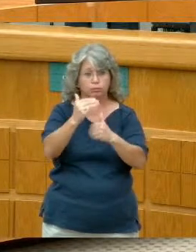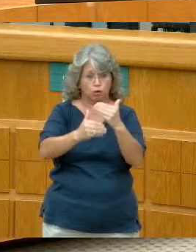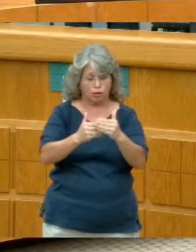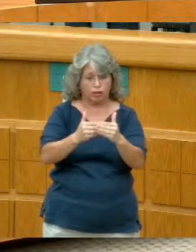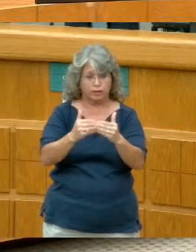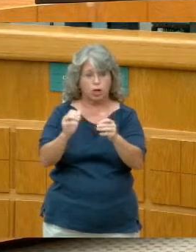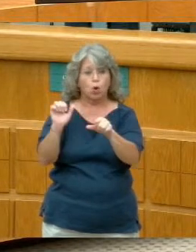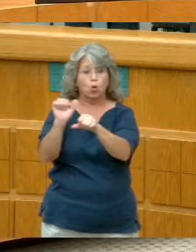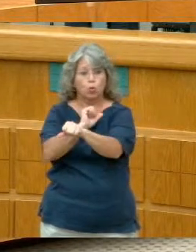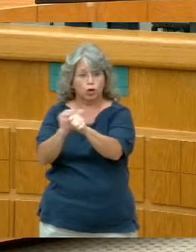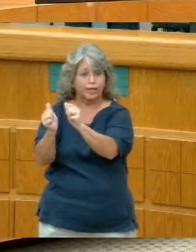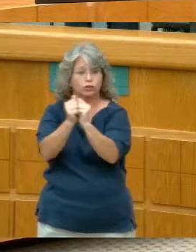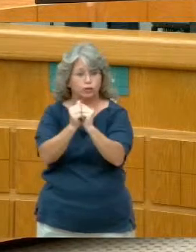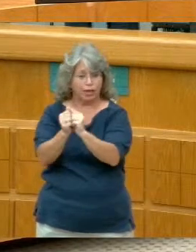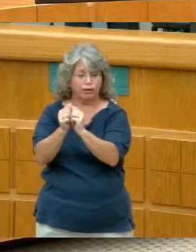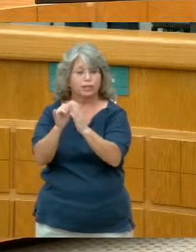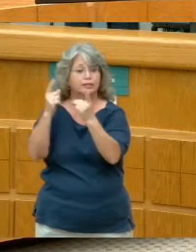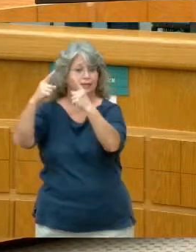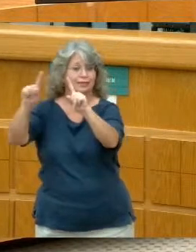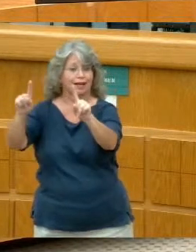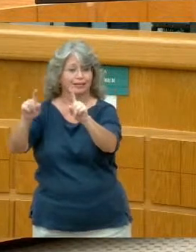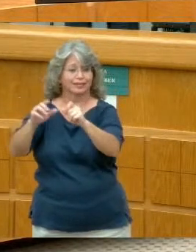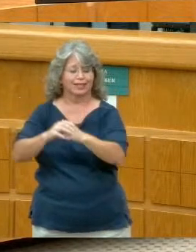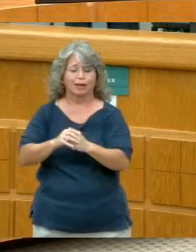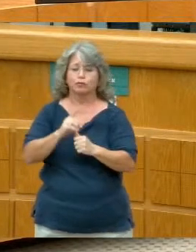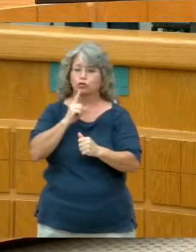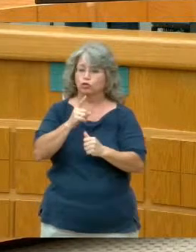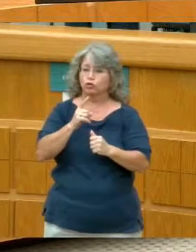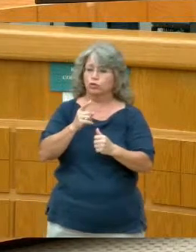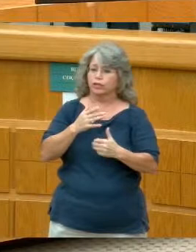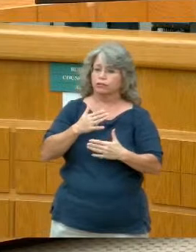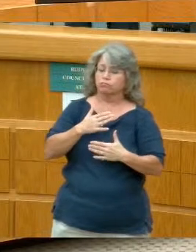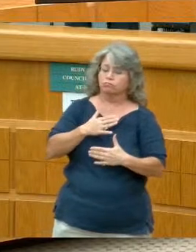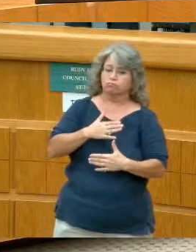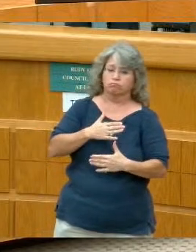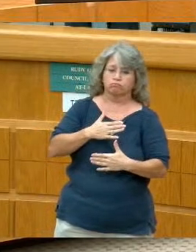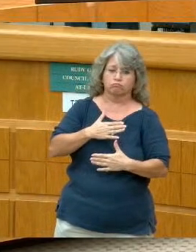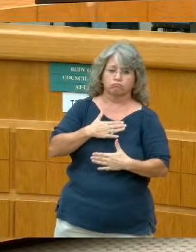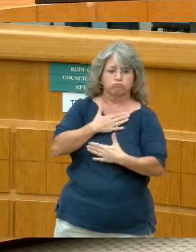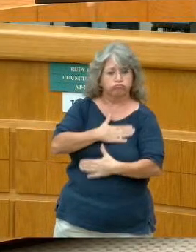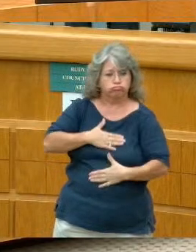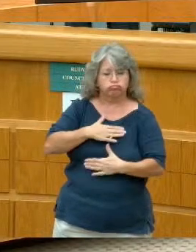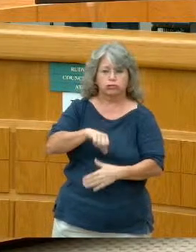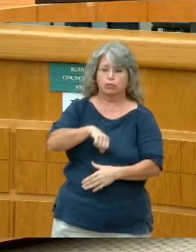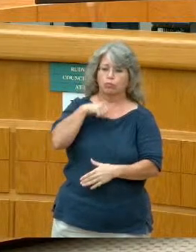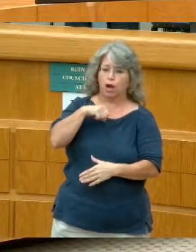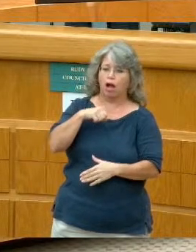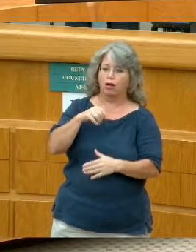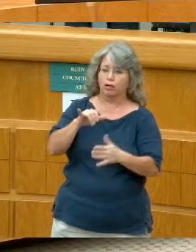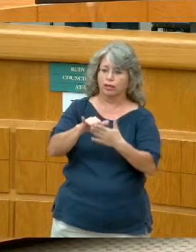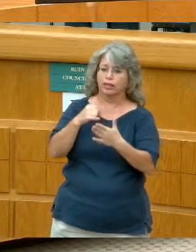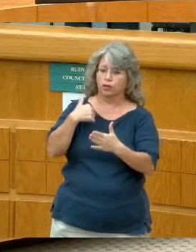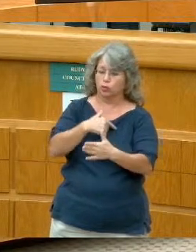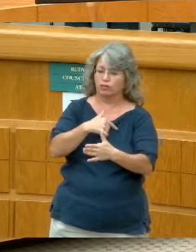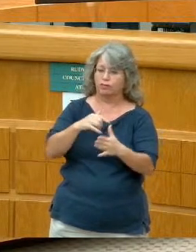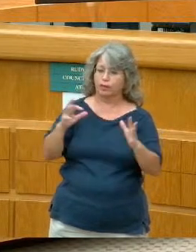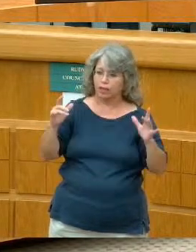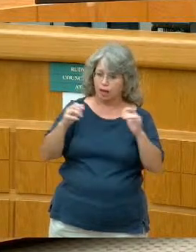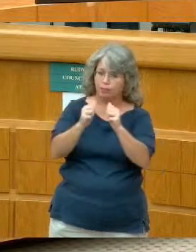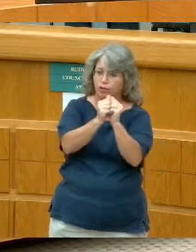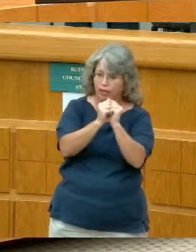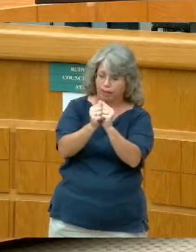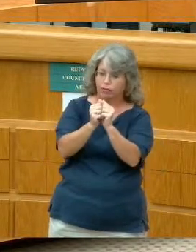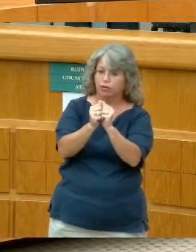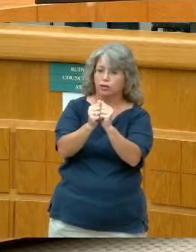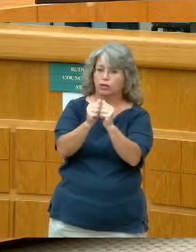Working together is success." I'm so grateful and proud to have come together with you guys at Texas A&M University Corpus